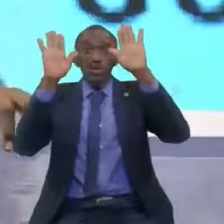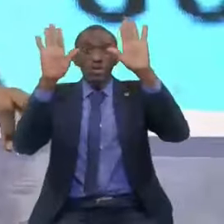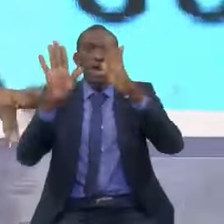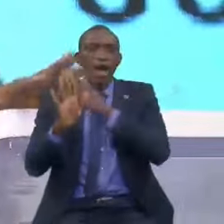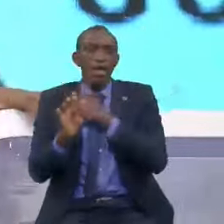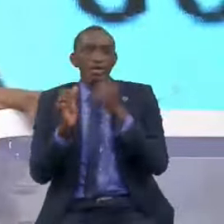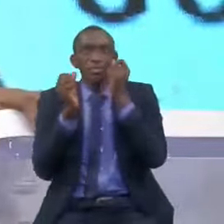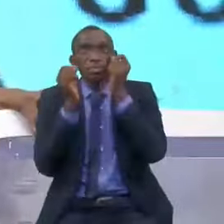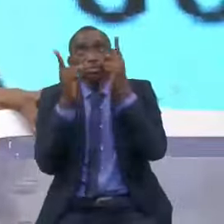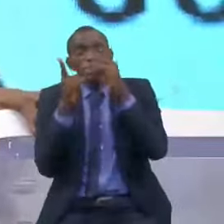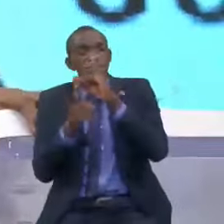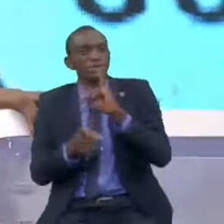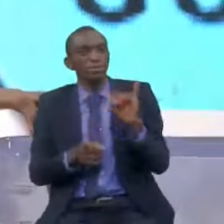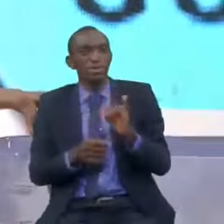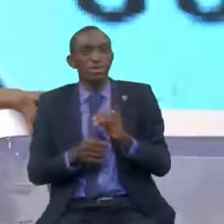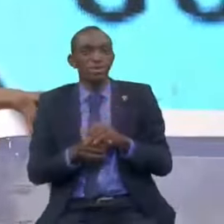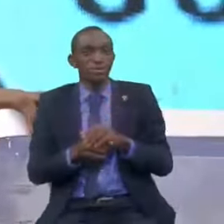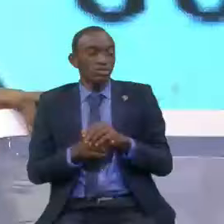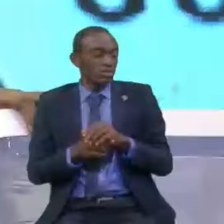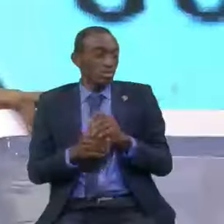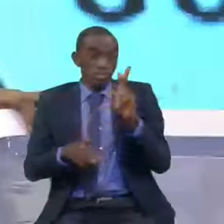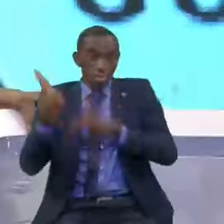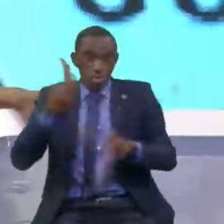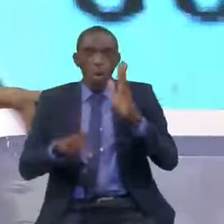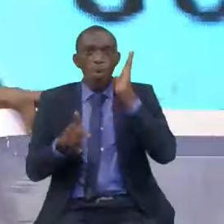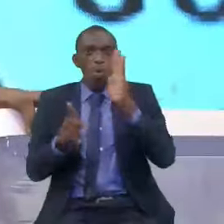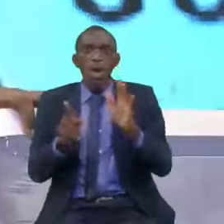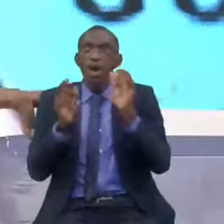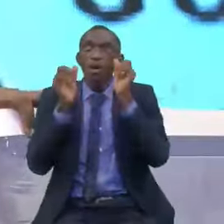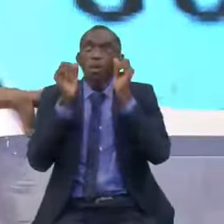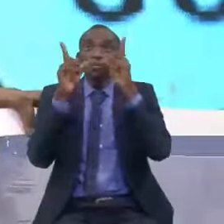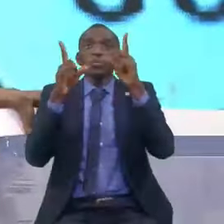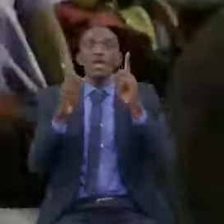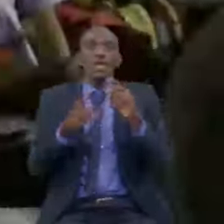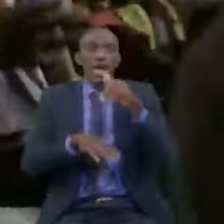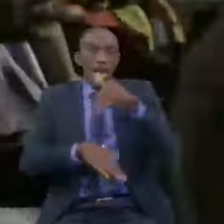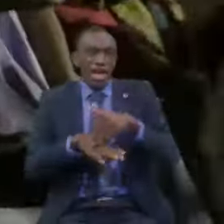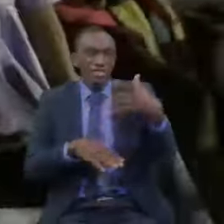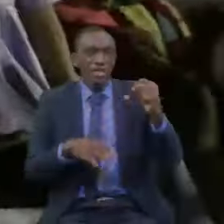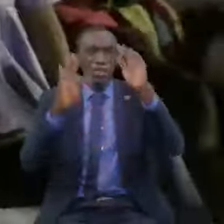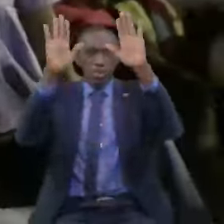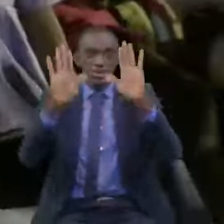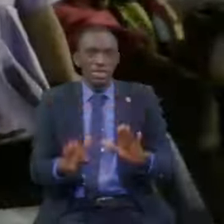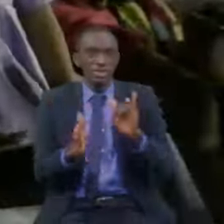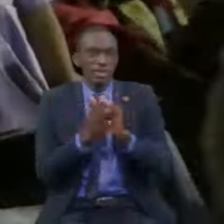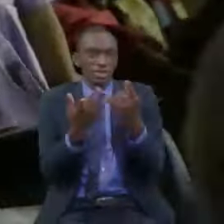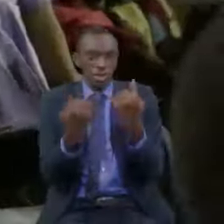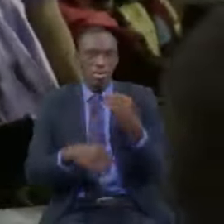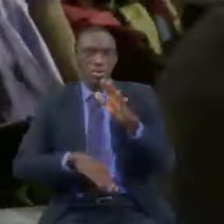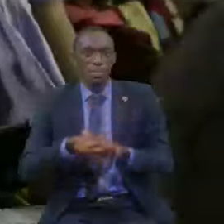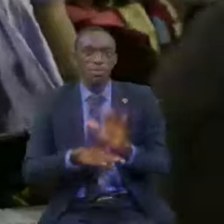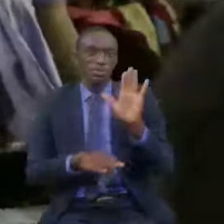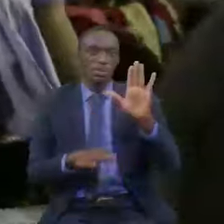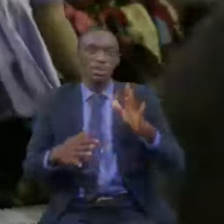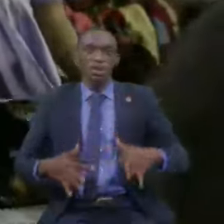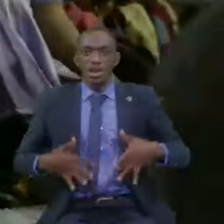People will wonder at the wonder that comes upon your life. They'll be amazed